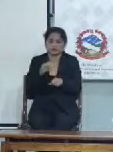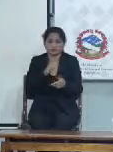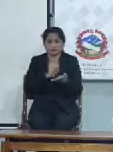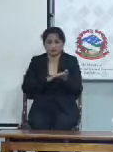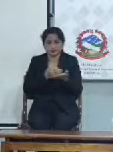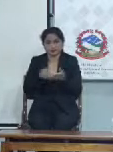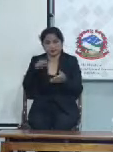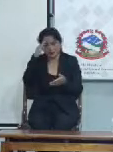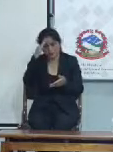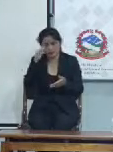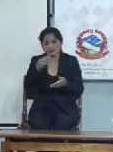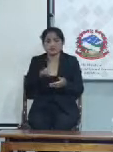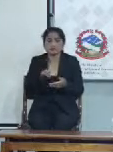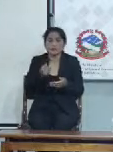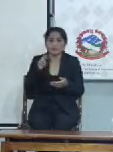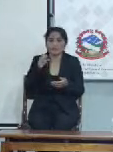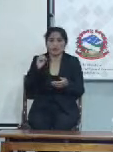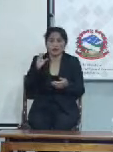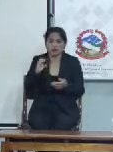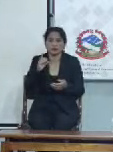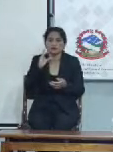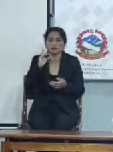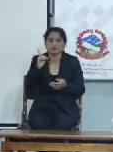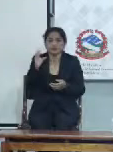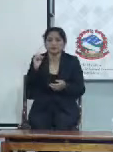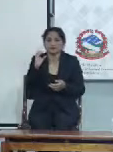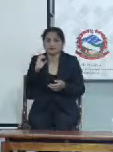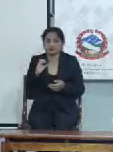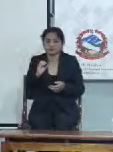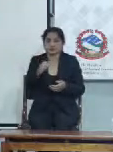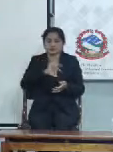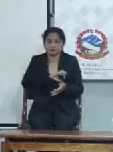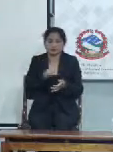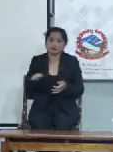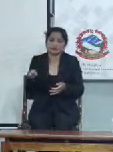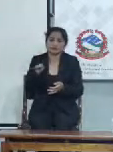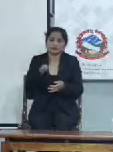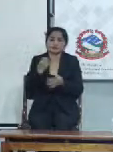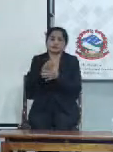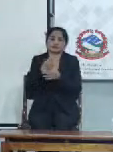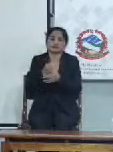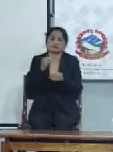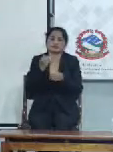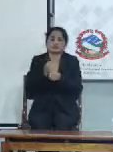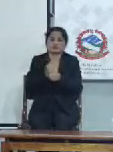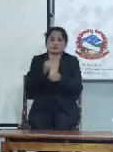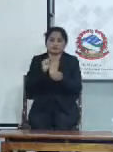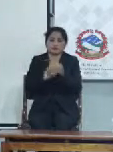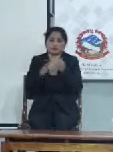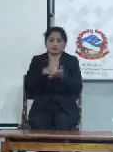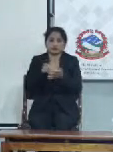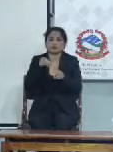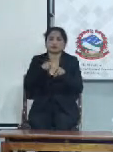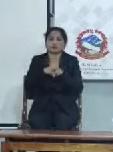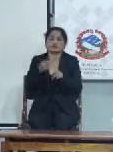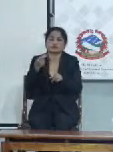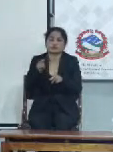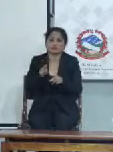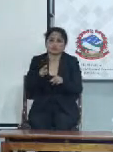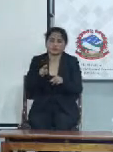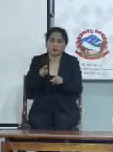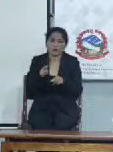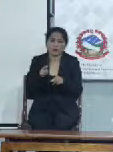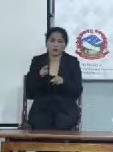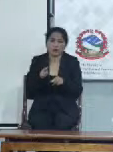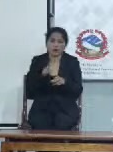province level emergency operation centers. So they have a various communication equipment tools that we